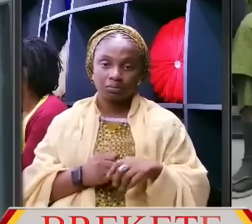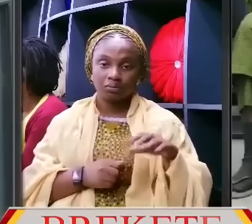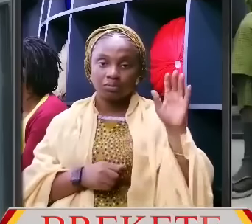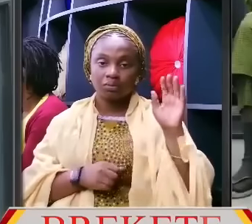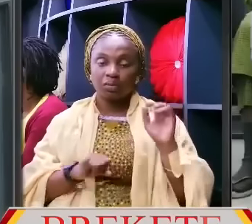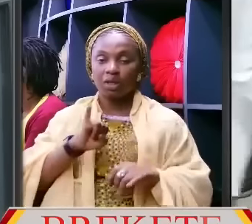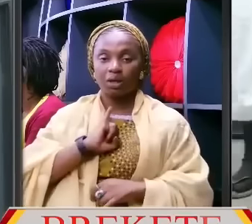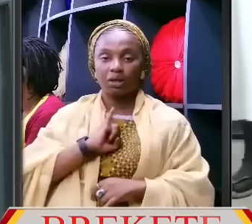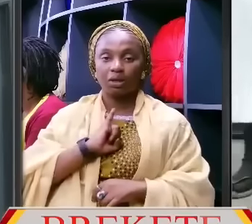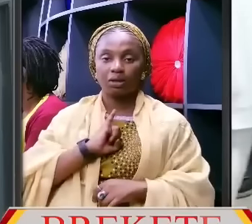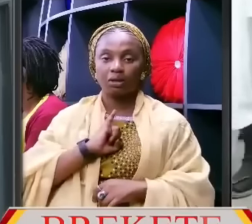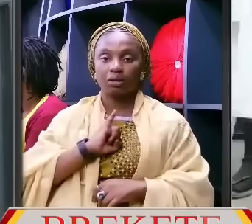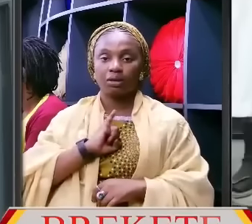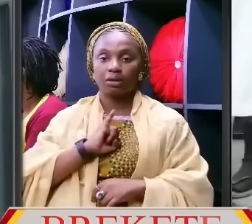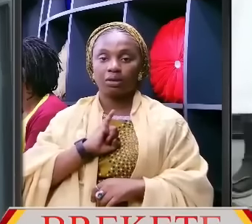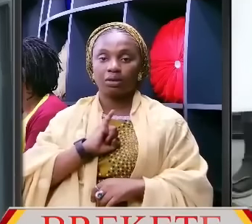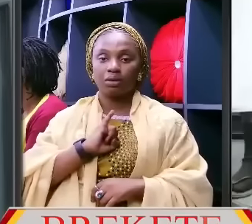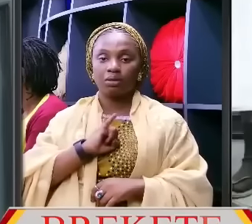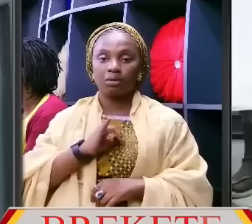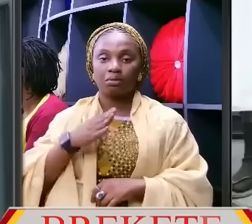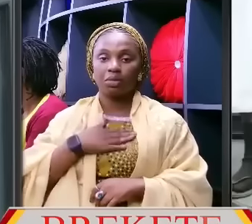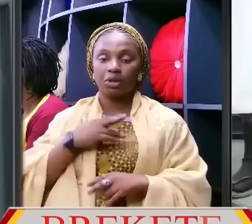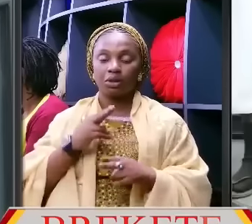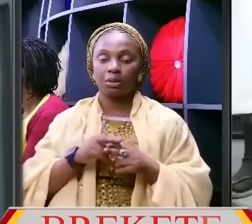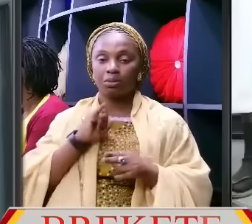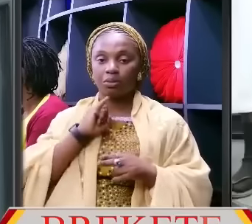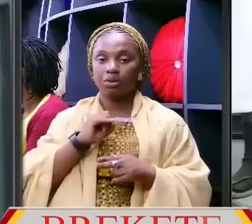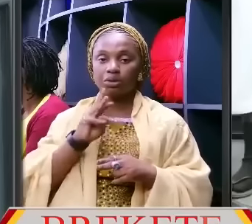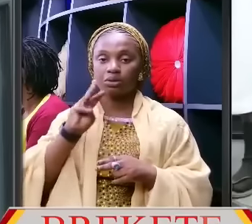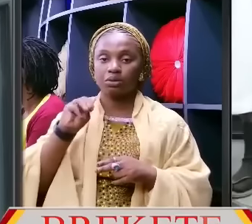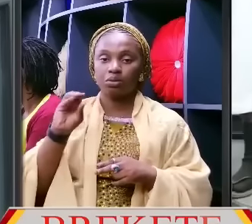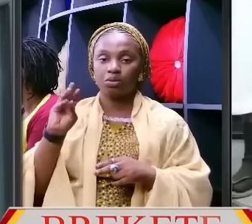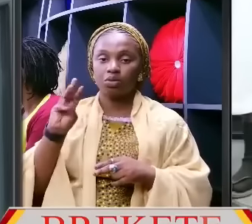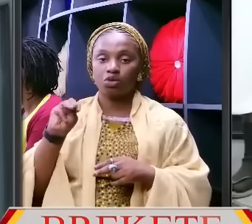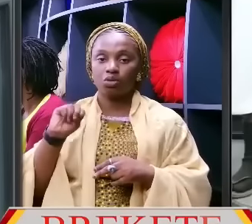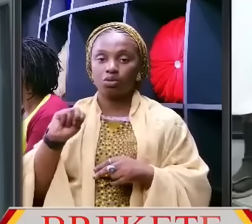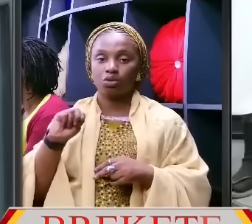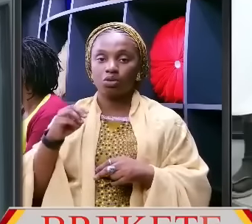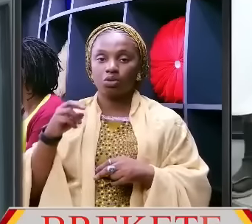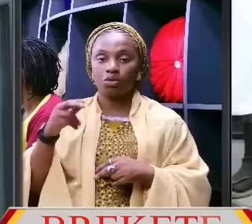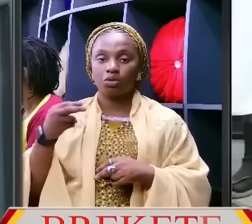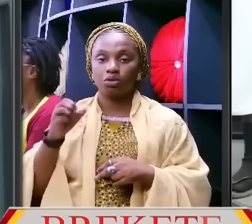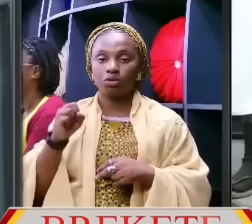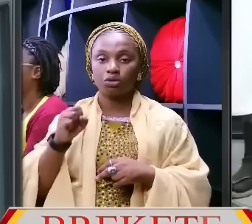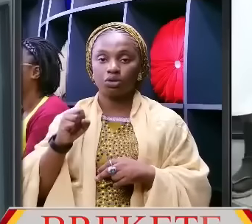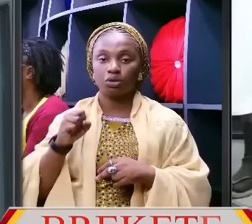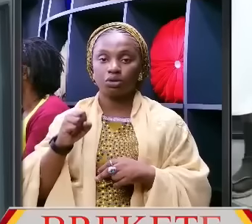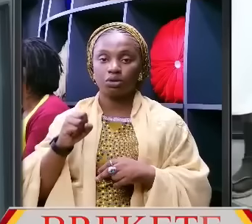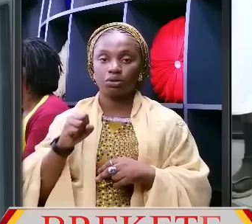Aye. Aye. Your full name, please. My name is Momo Shaka.